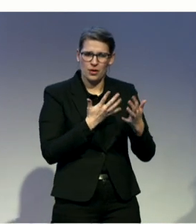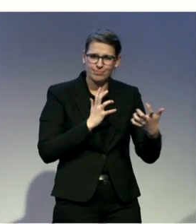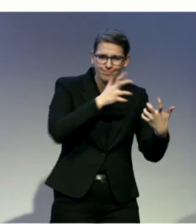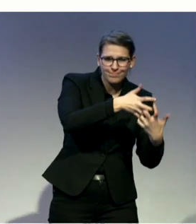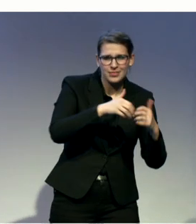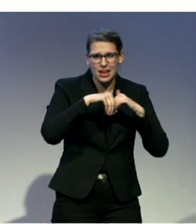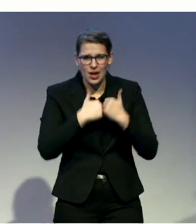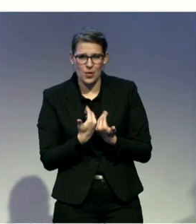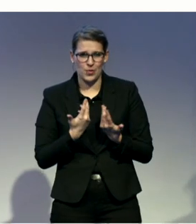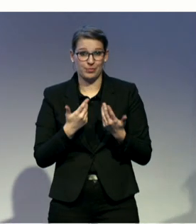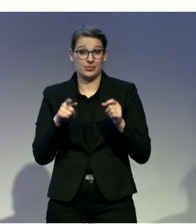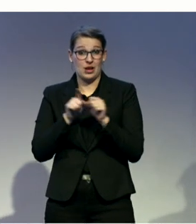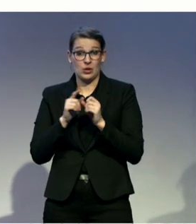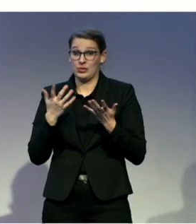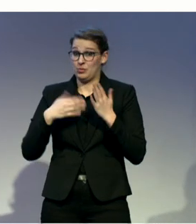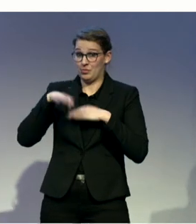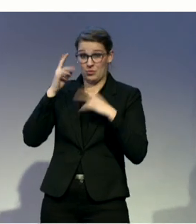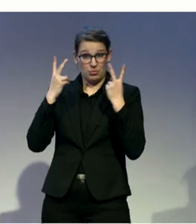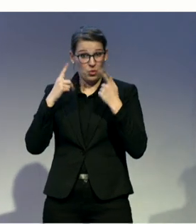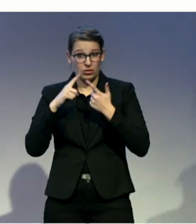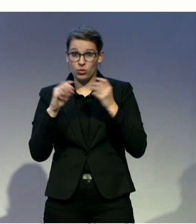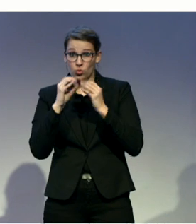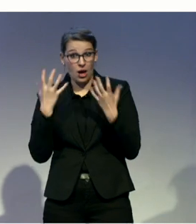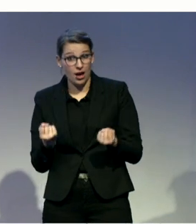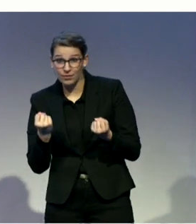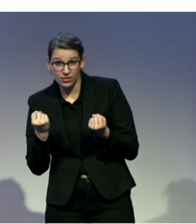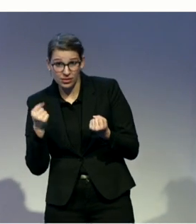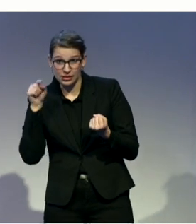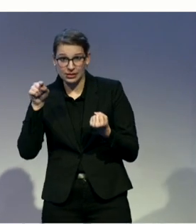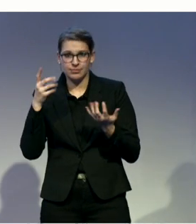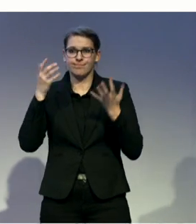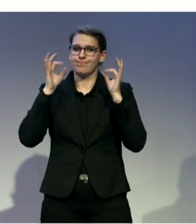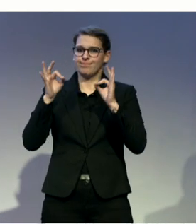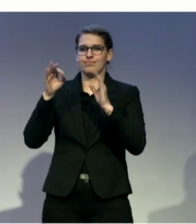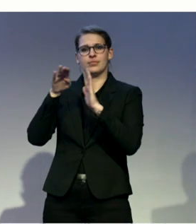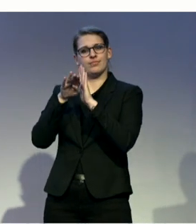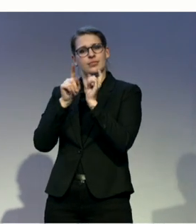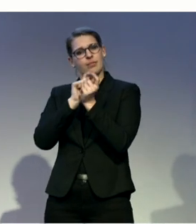of implementation. What we are doing? So we